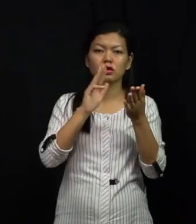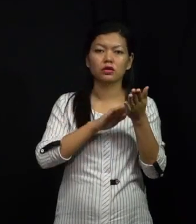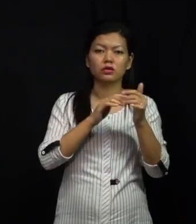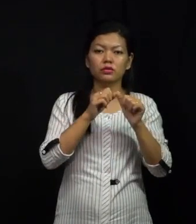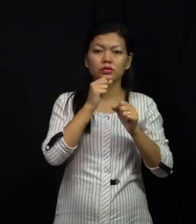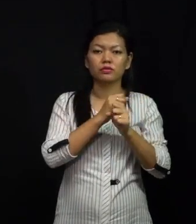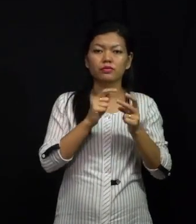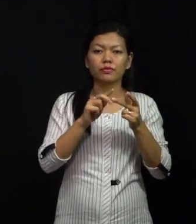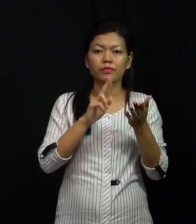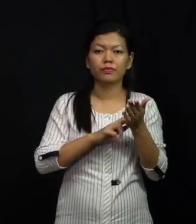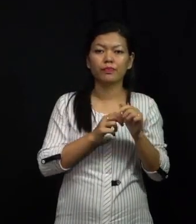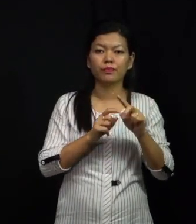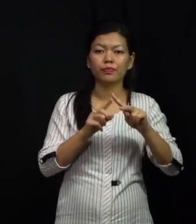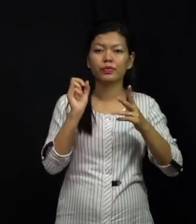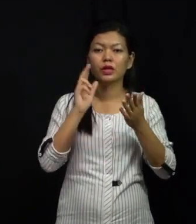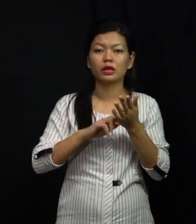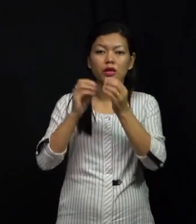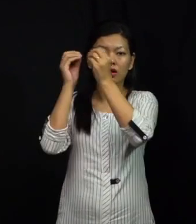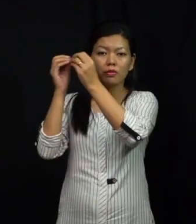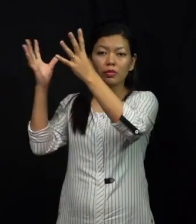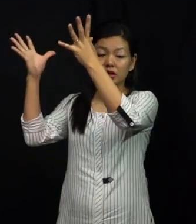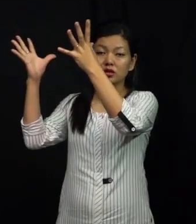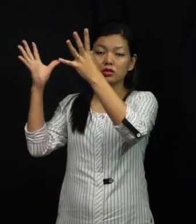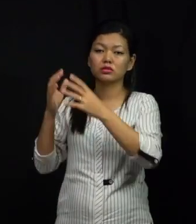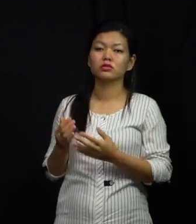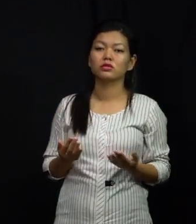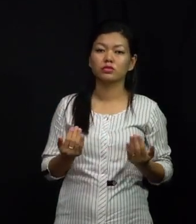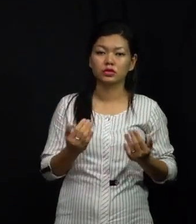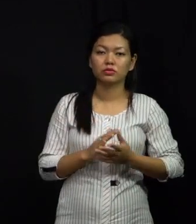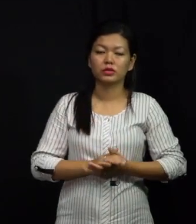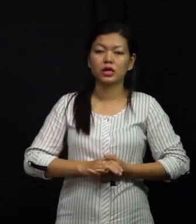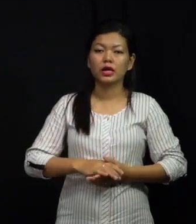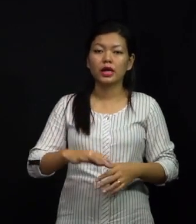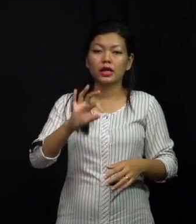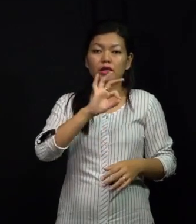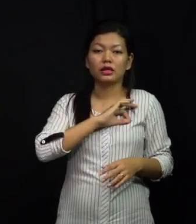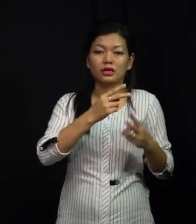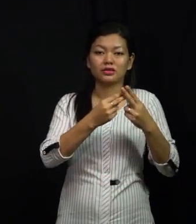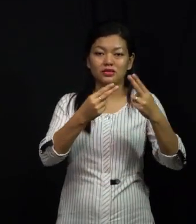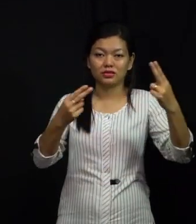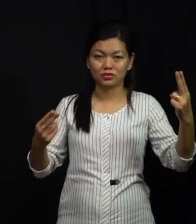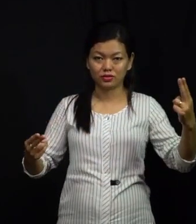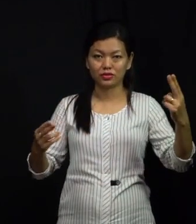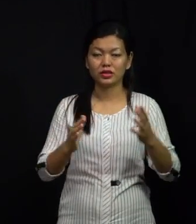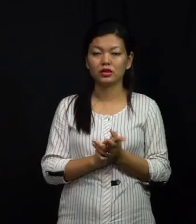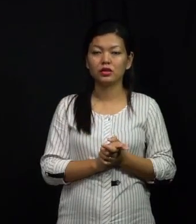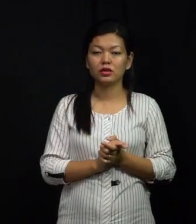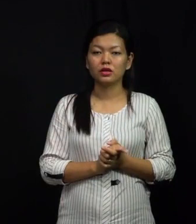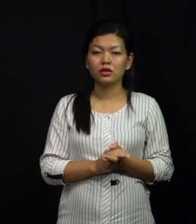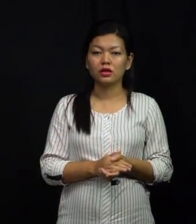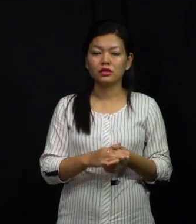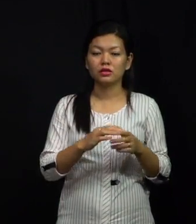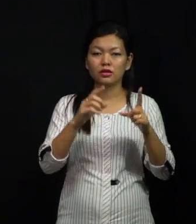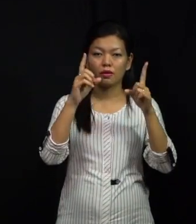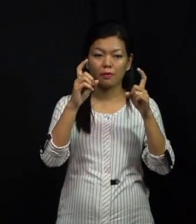and then they try to imagine the characters from the storybook. Okay, and then they like to ask a lot of questions also. And then